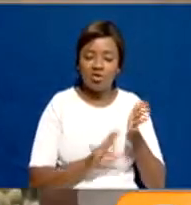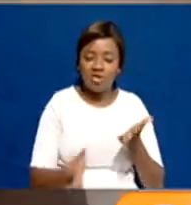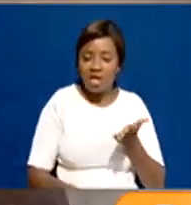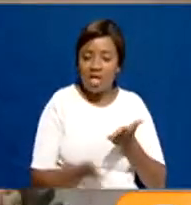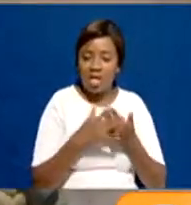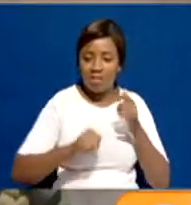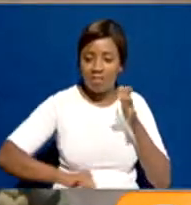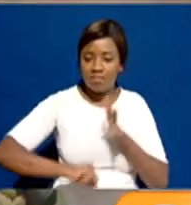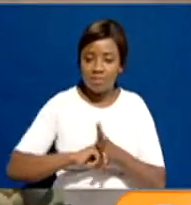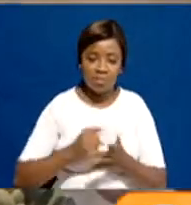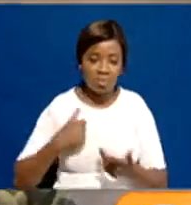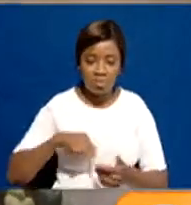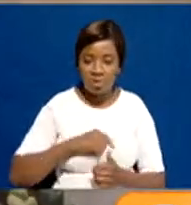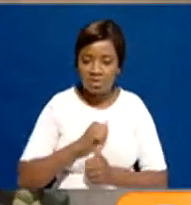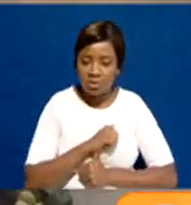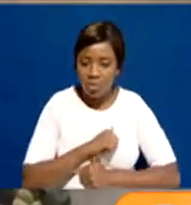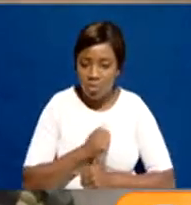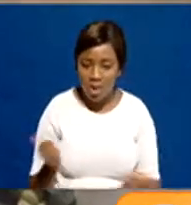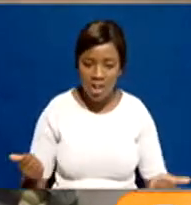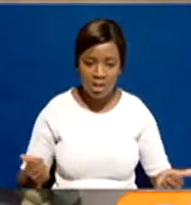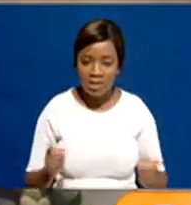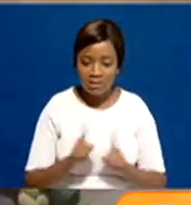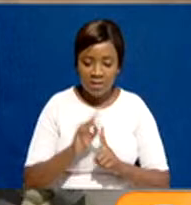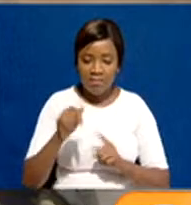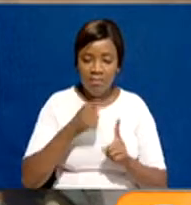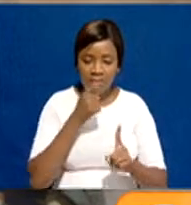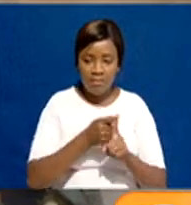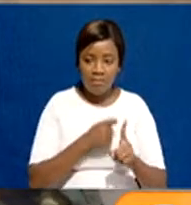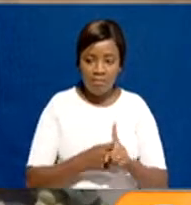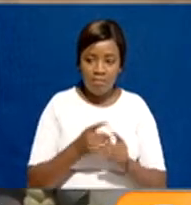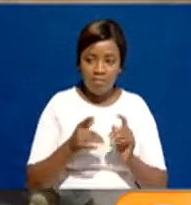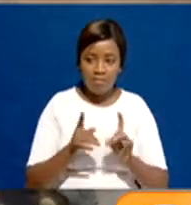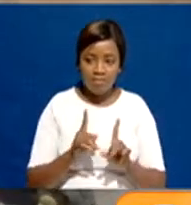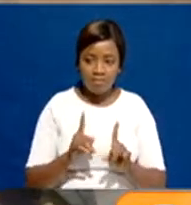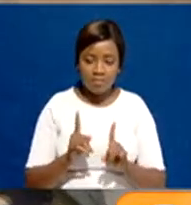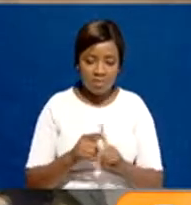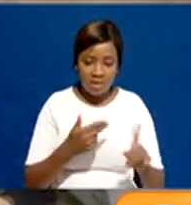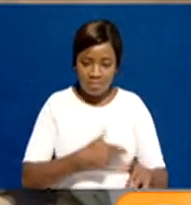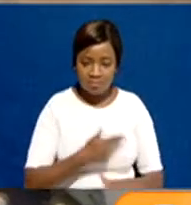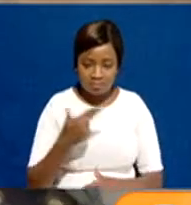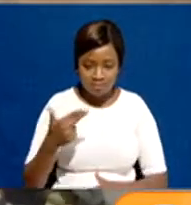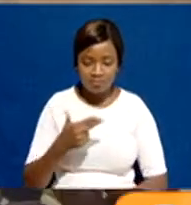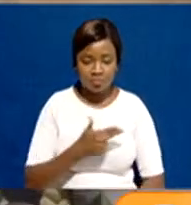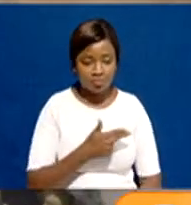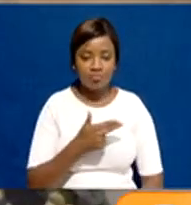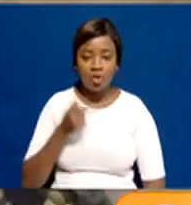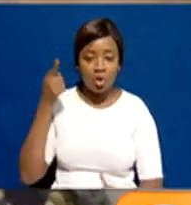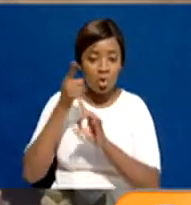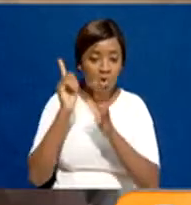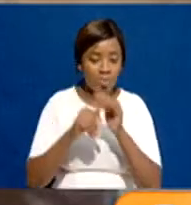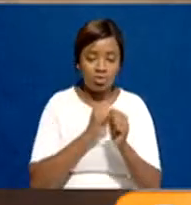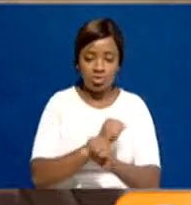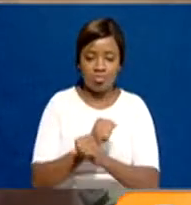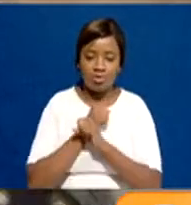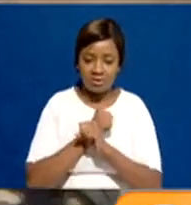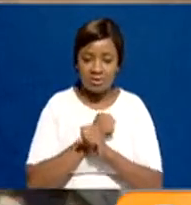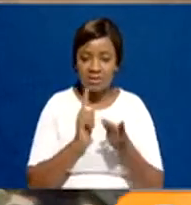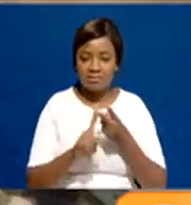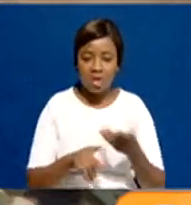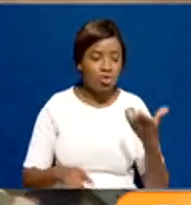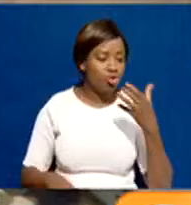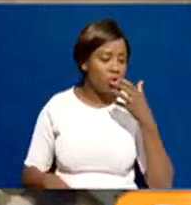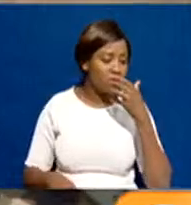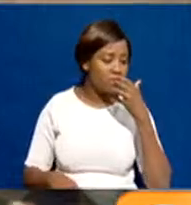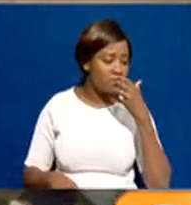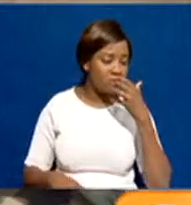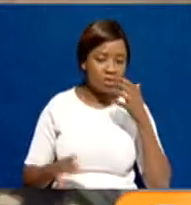That's another tool. It's just like a firearm. You are carrying a firearm to protect those wildlife. You are carrying a radio to communicate to those.